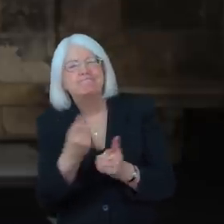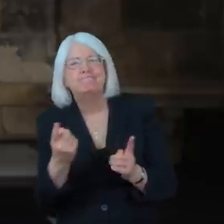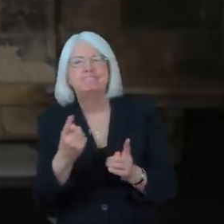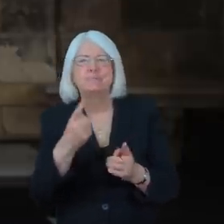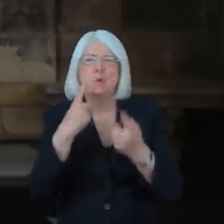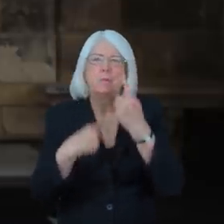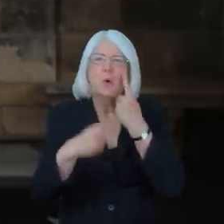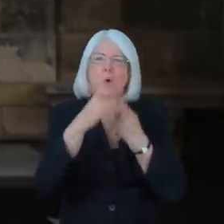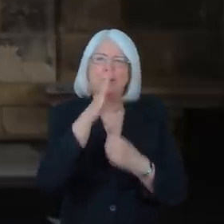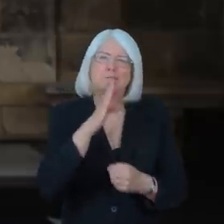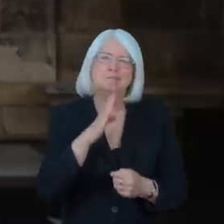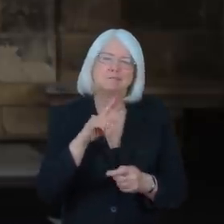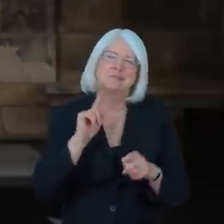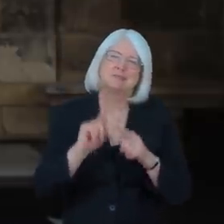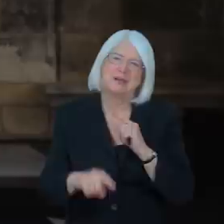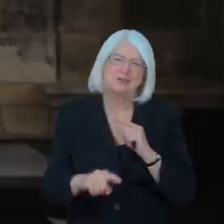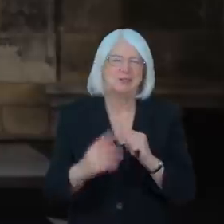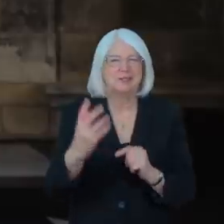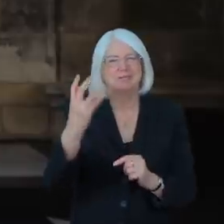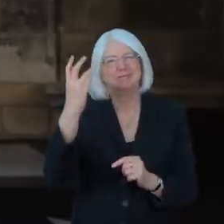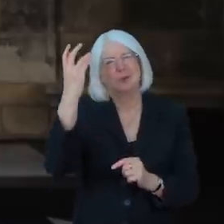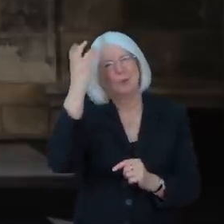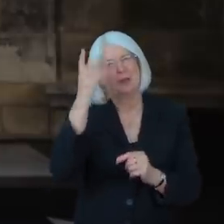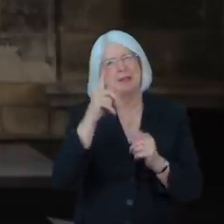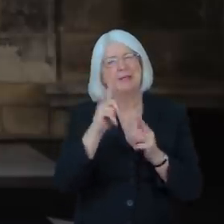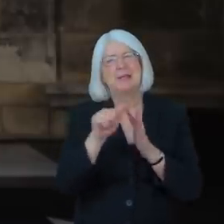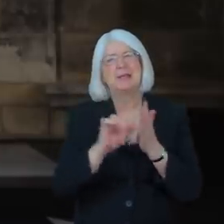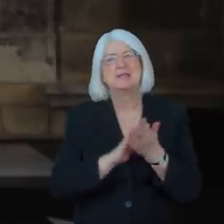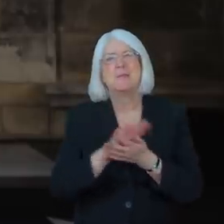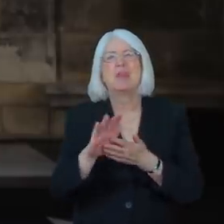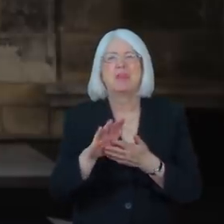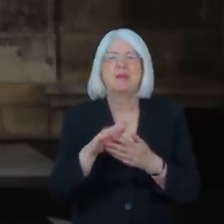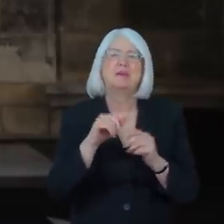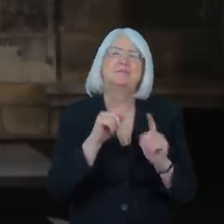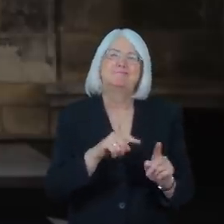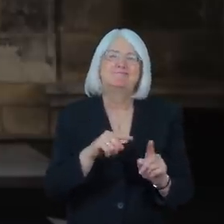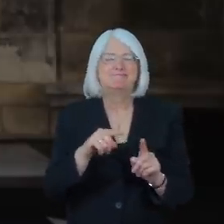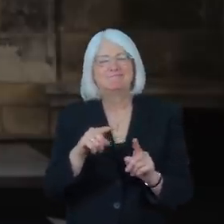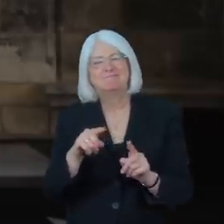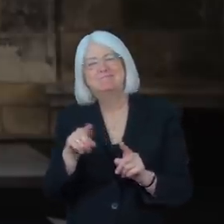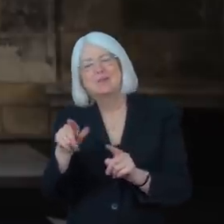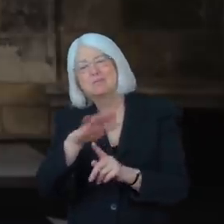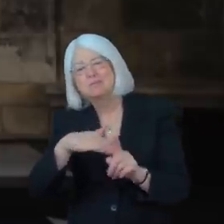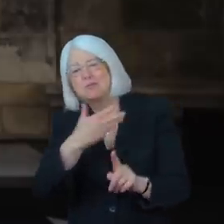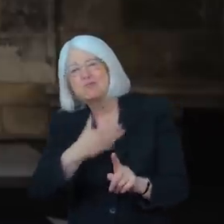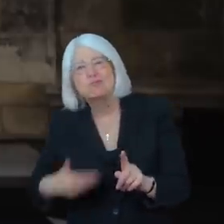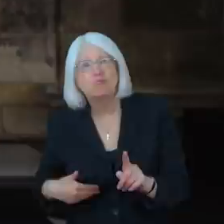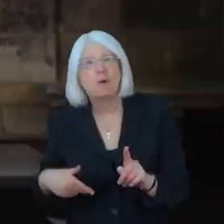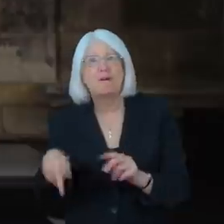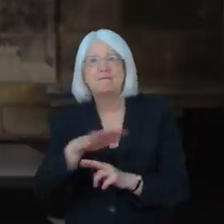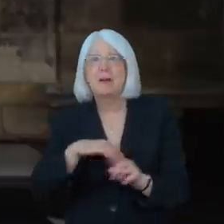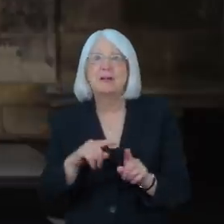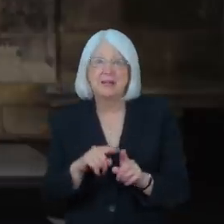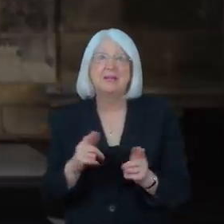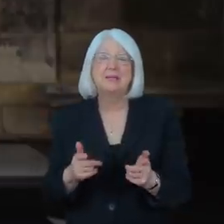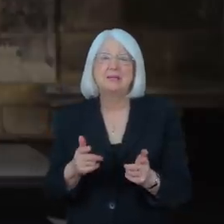mourn. Our Sovereign Lady Queen Elizabeth, the members of the royal family, this nation and all the nations